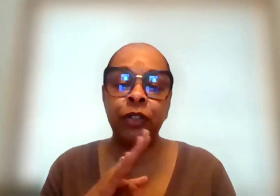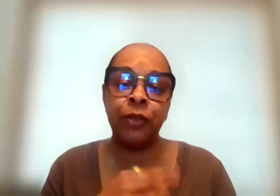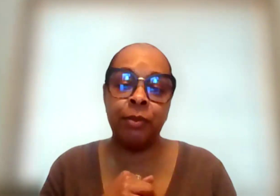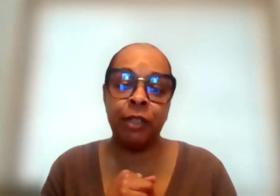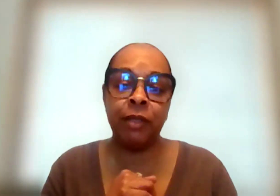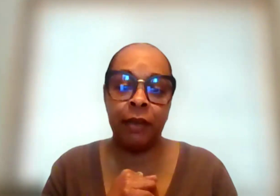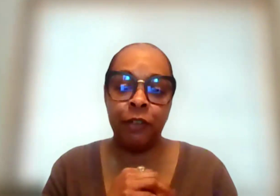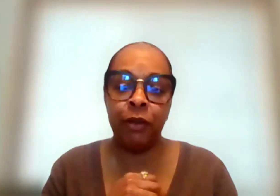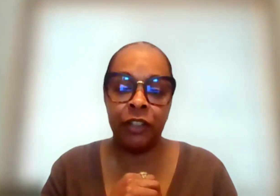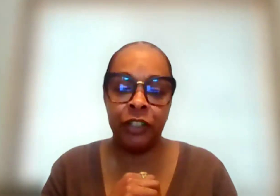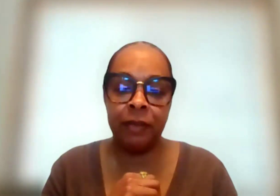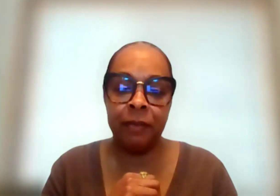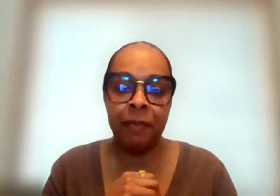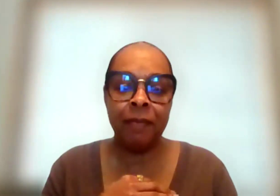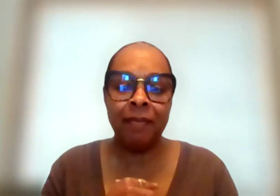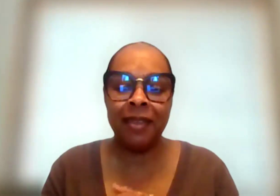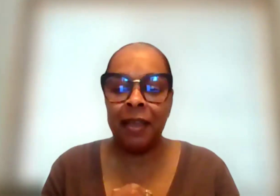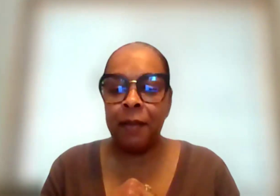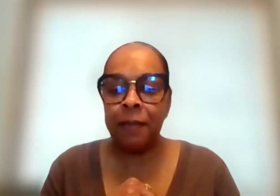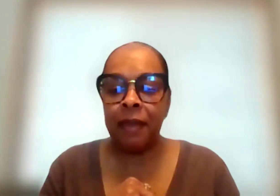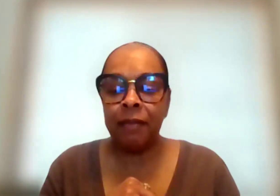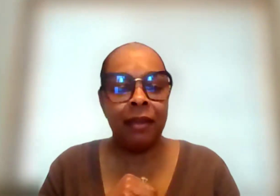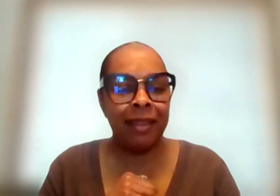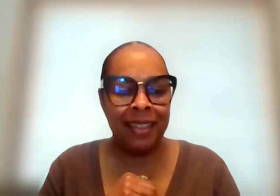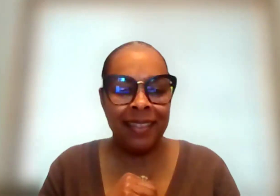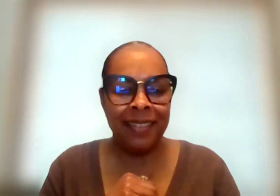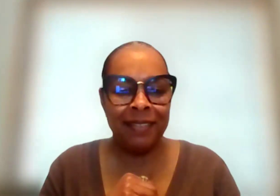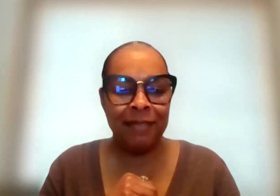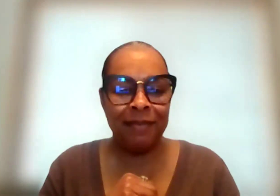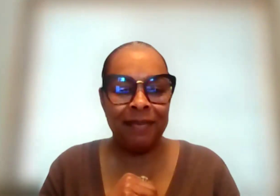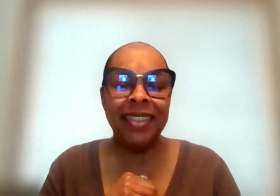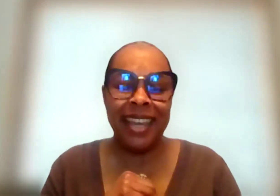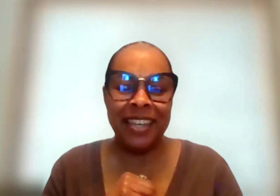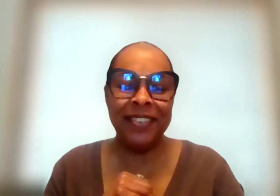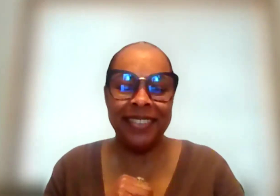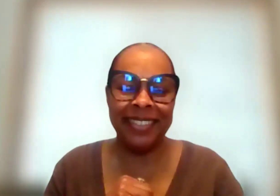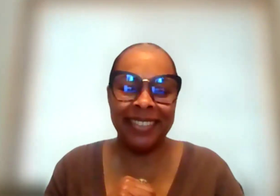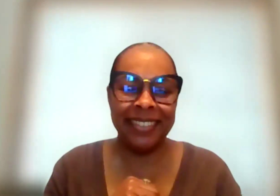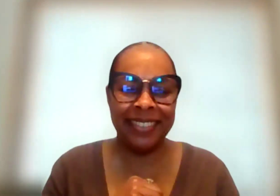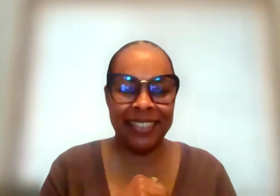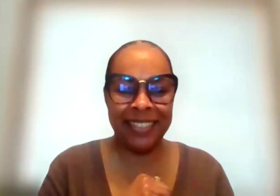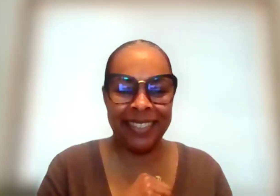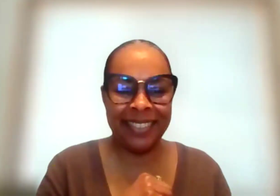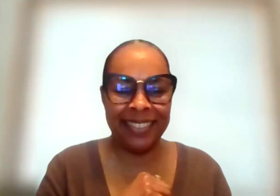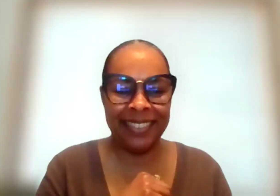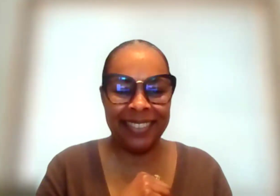them reduce those symptoms of depression. Thank you.